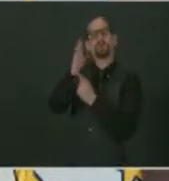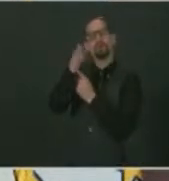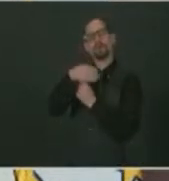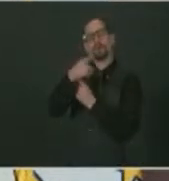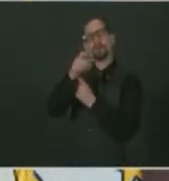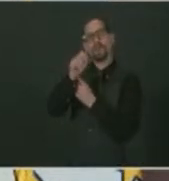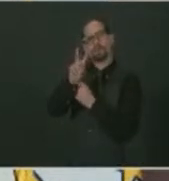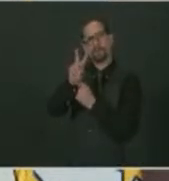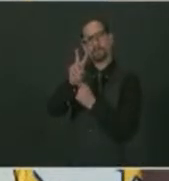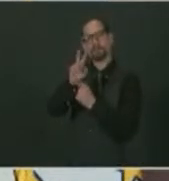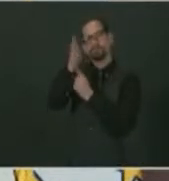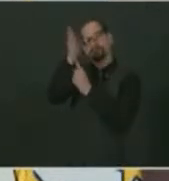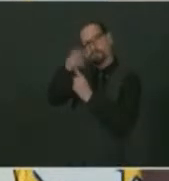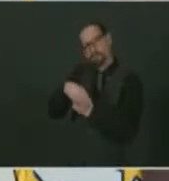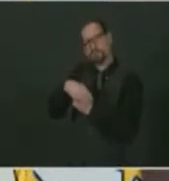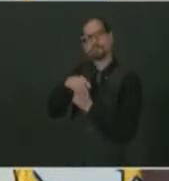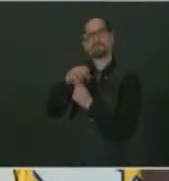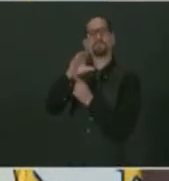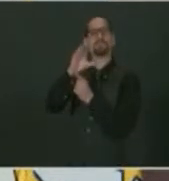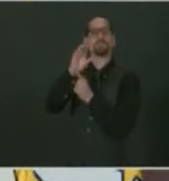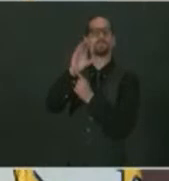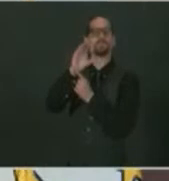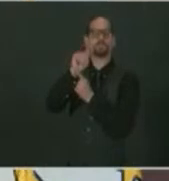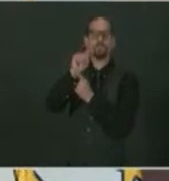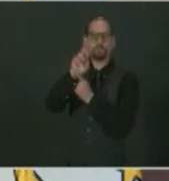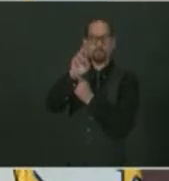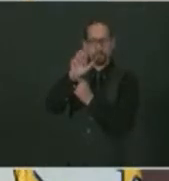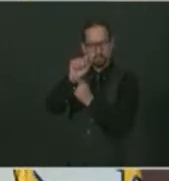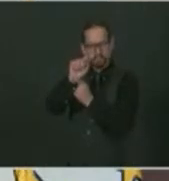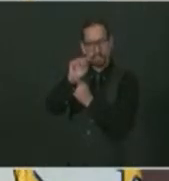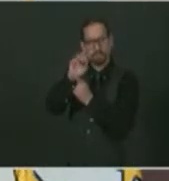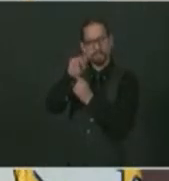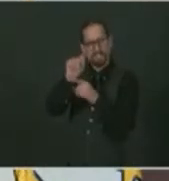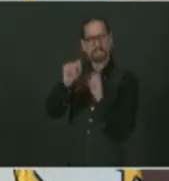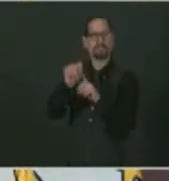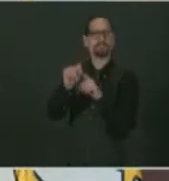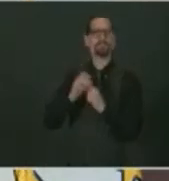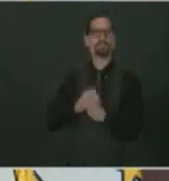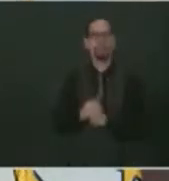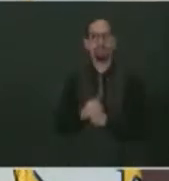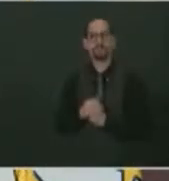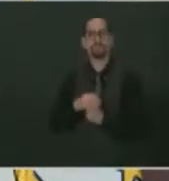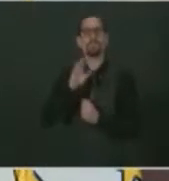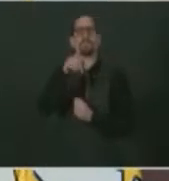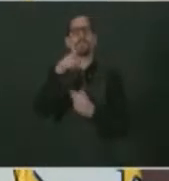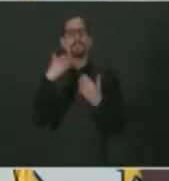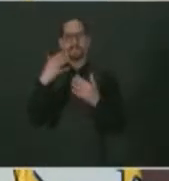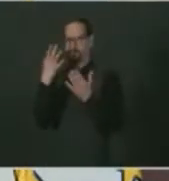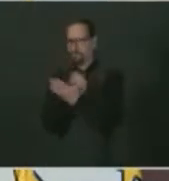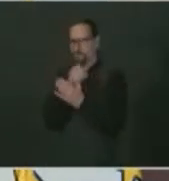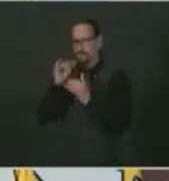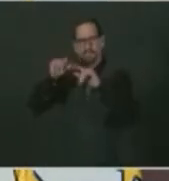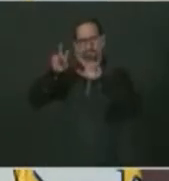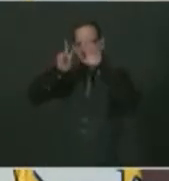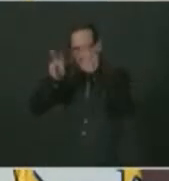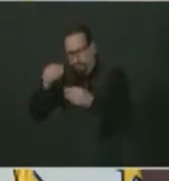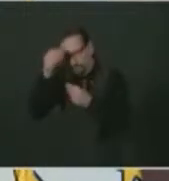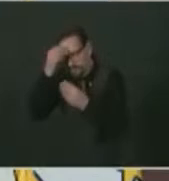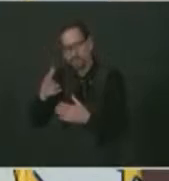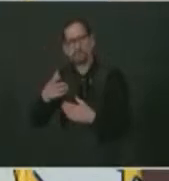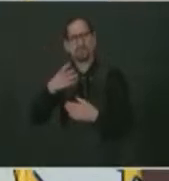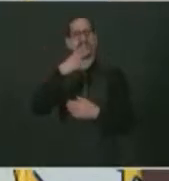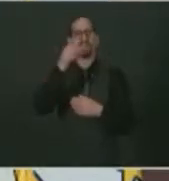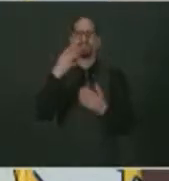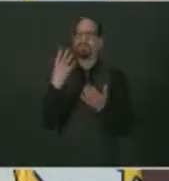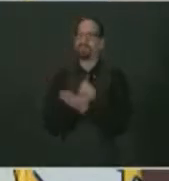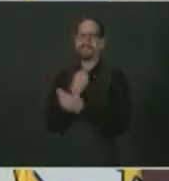testing, please continue to get tested regularly. Make an appointment for a same-day test every week